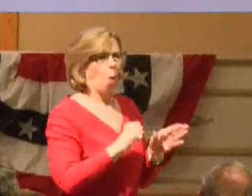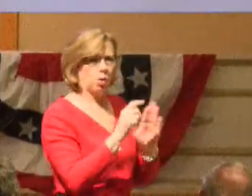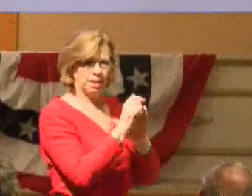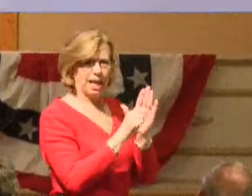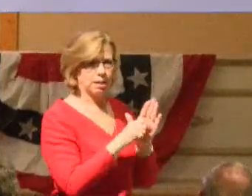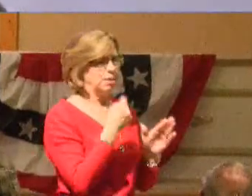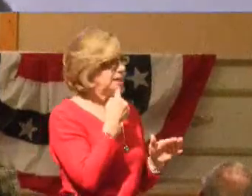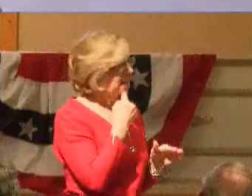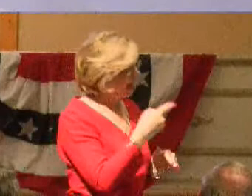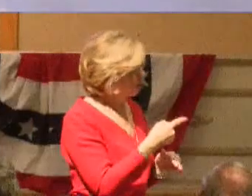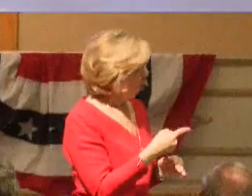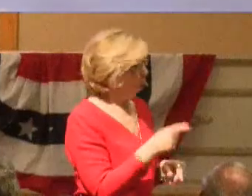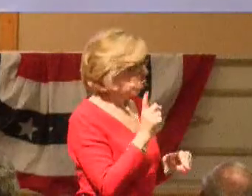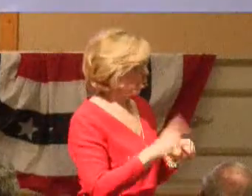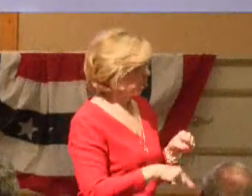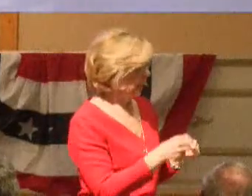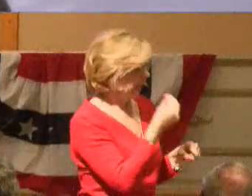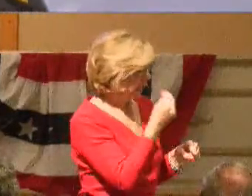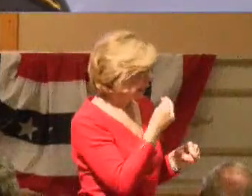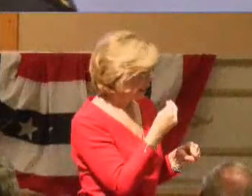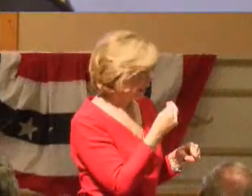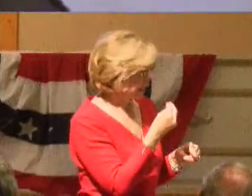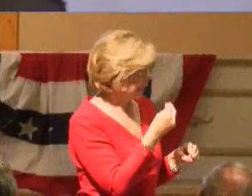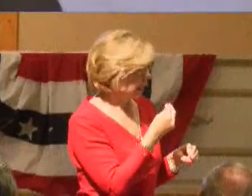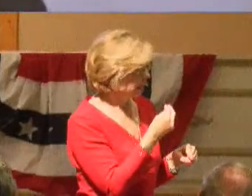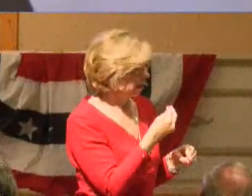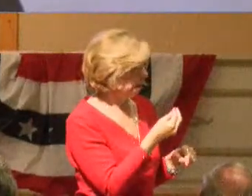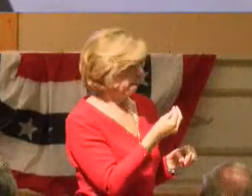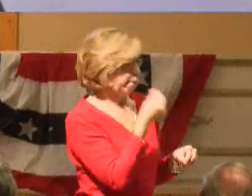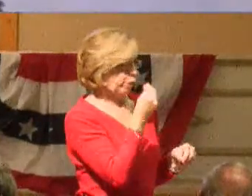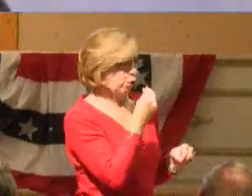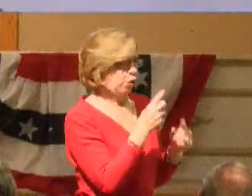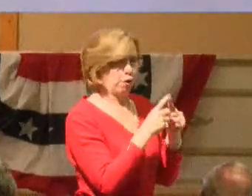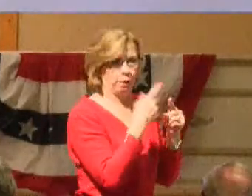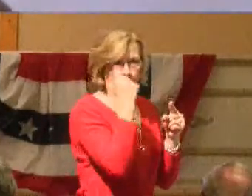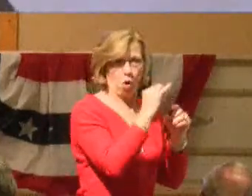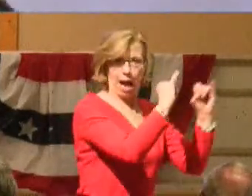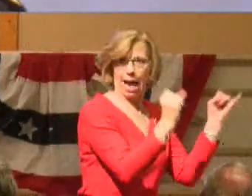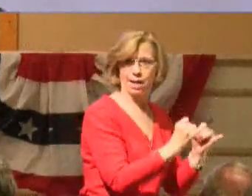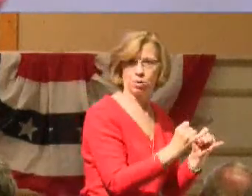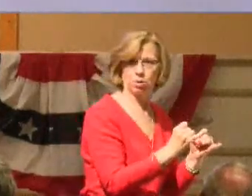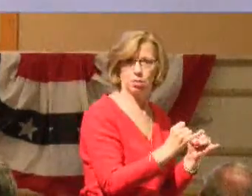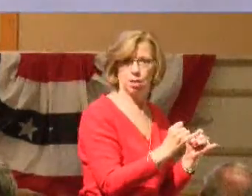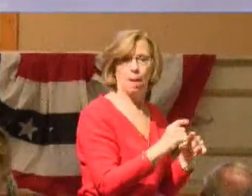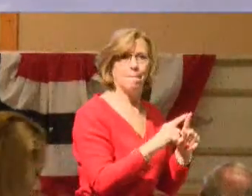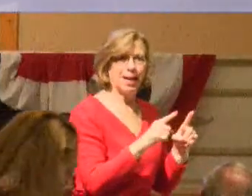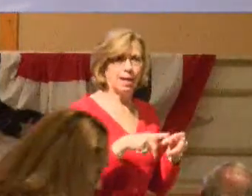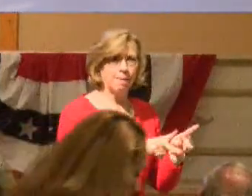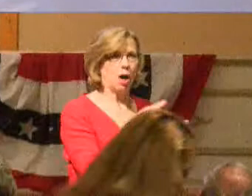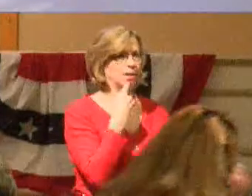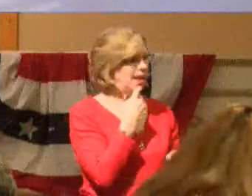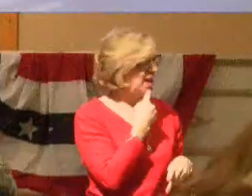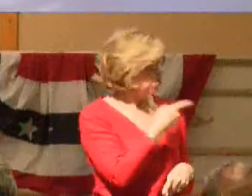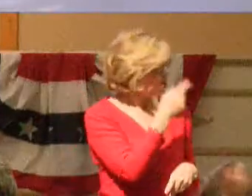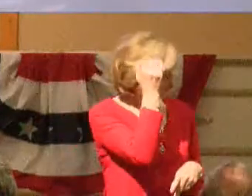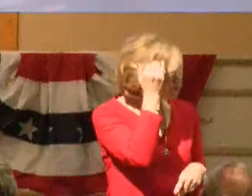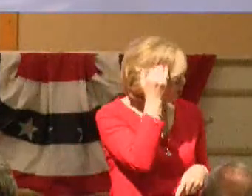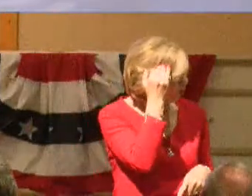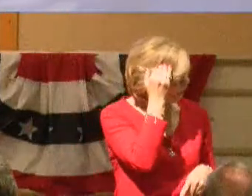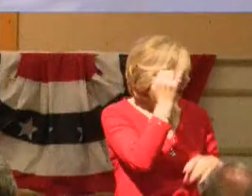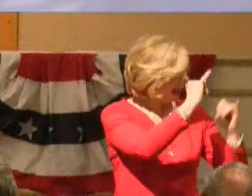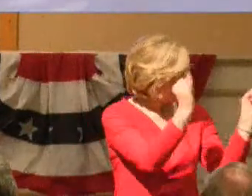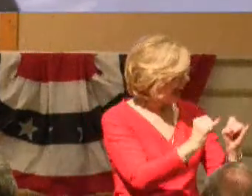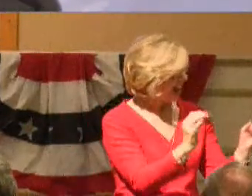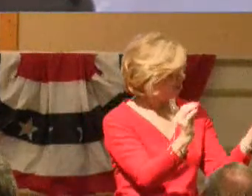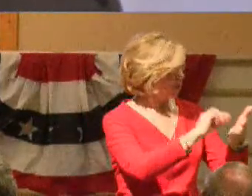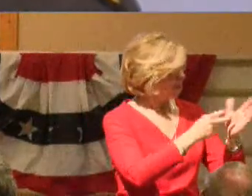can? Yeah. As Christians, you can, Paul said. It's okay. It's not bad because you know that these idols are nothing. You can eat all the meat